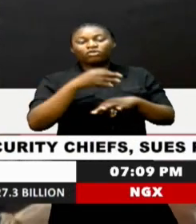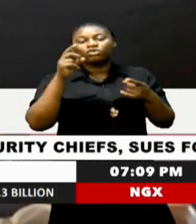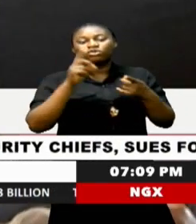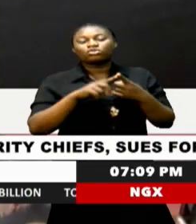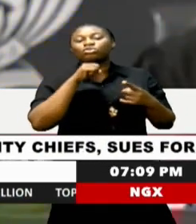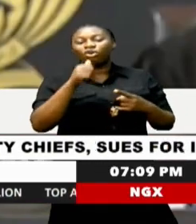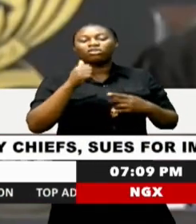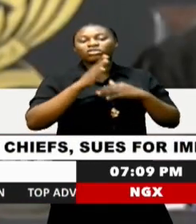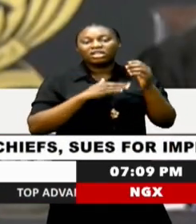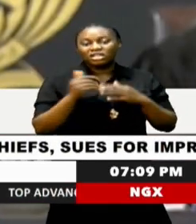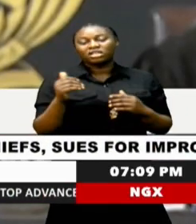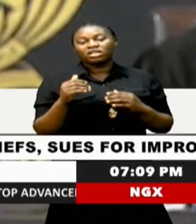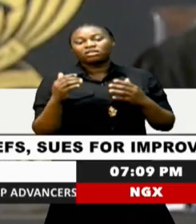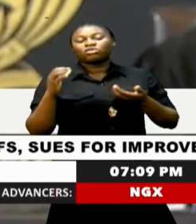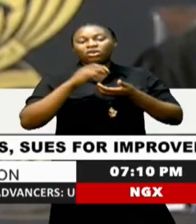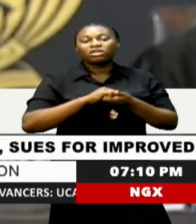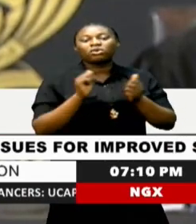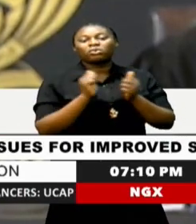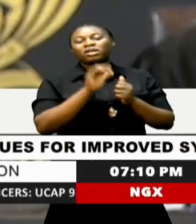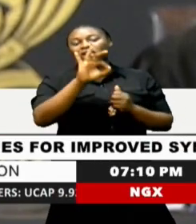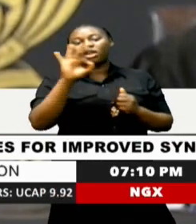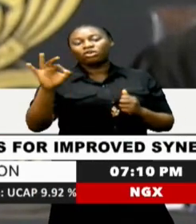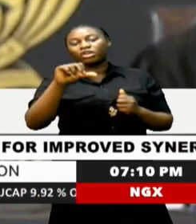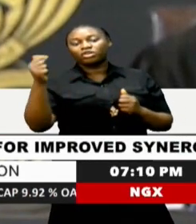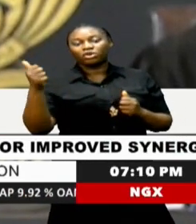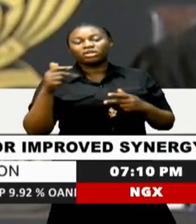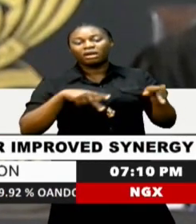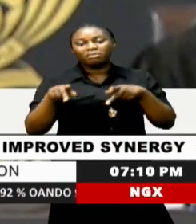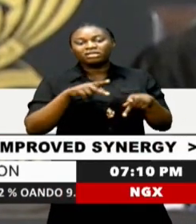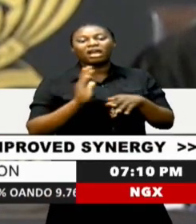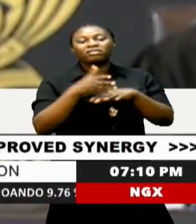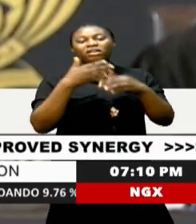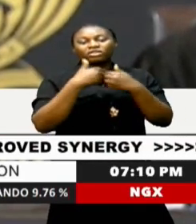coalition with nine other parties after May's elections, having lost